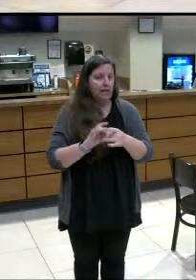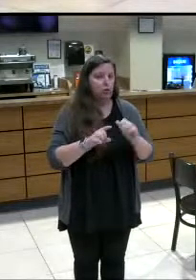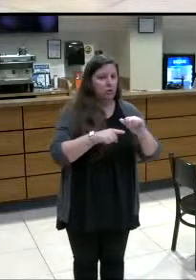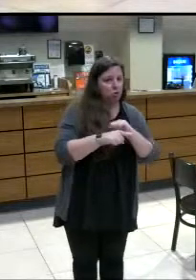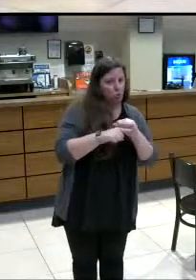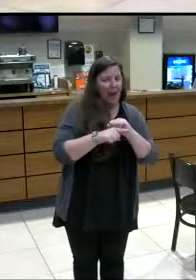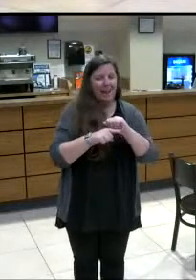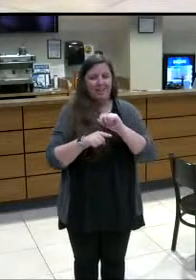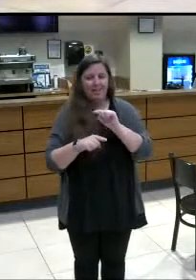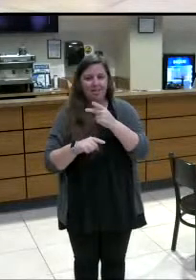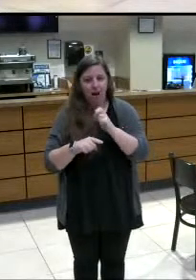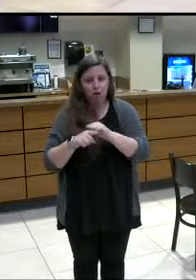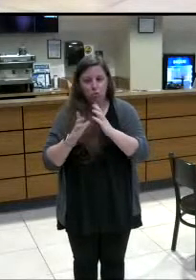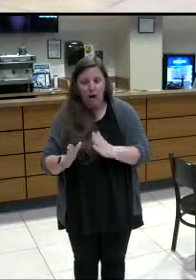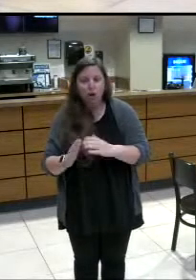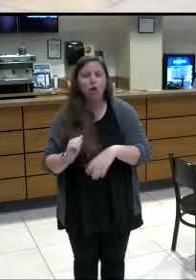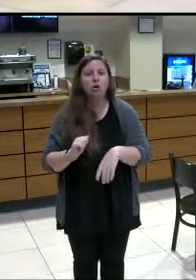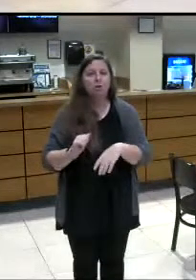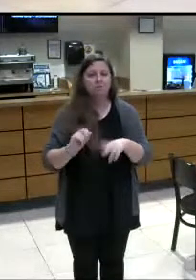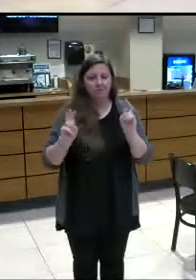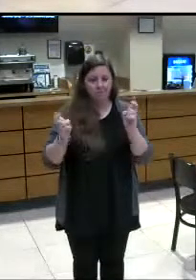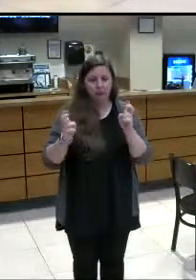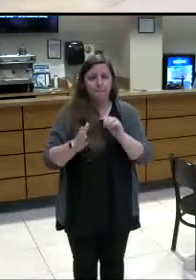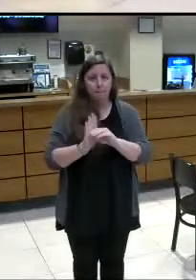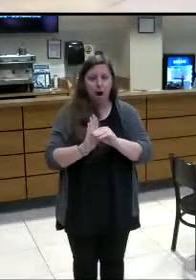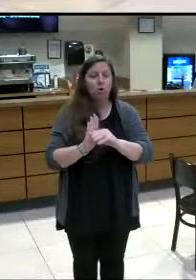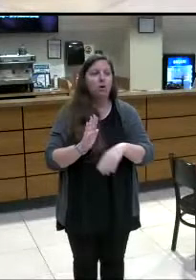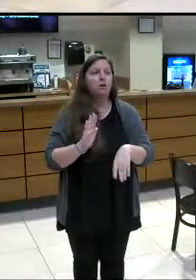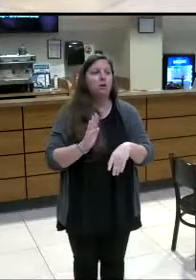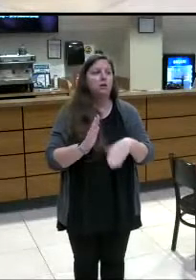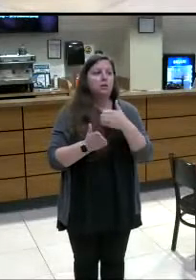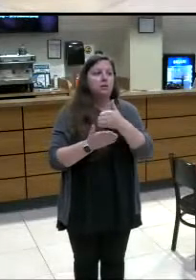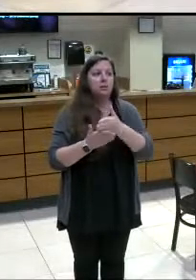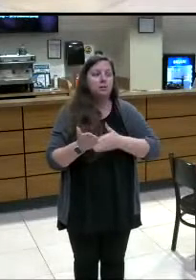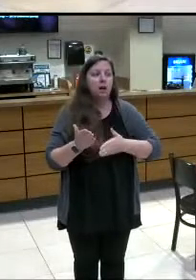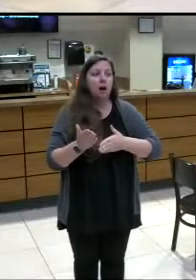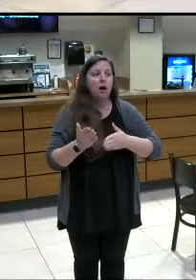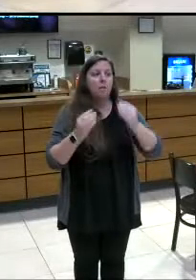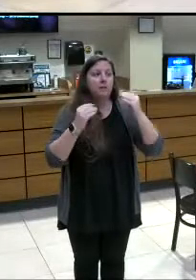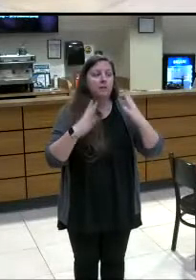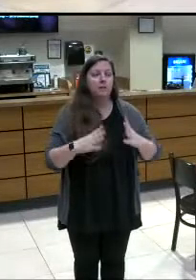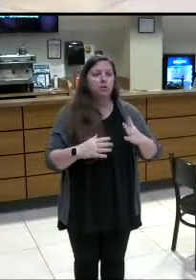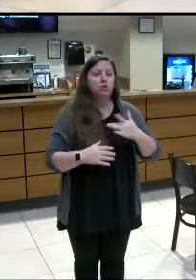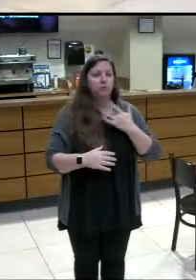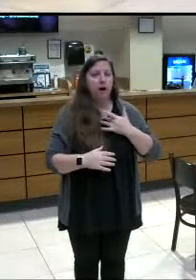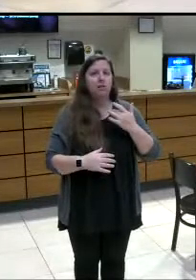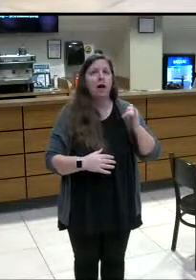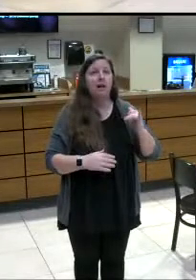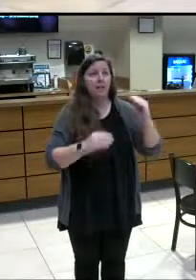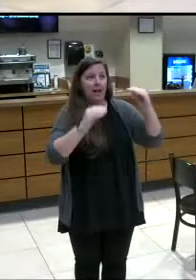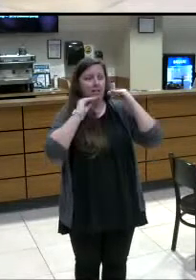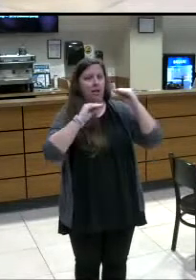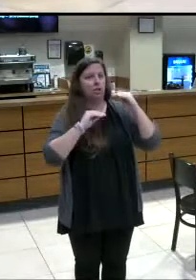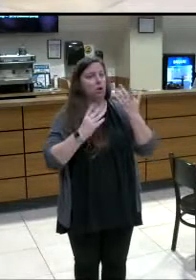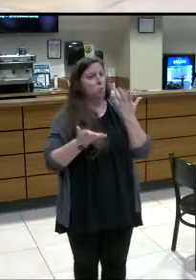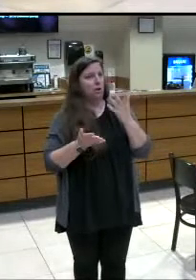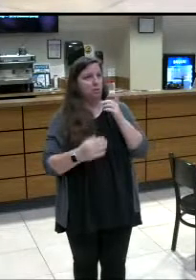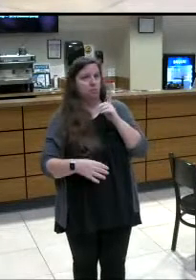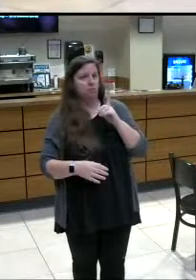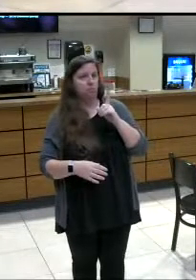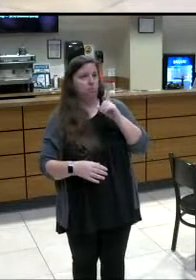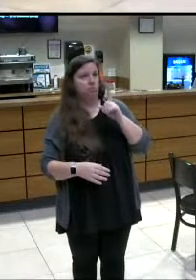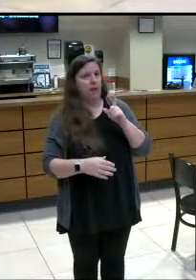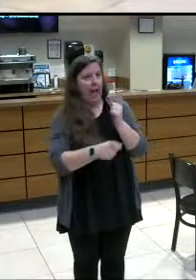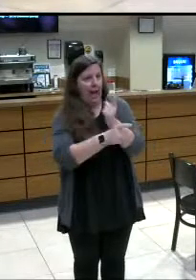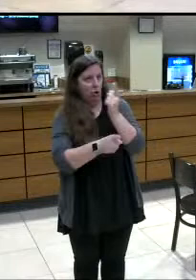like they were getting a true, pure redelivery, while other people felt that there may not